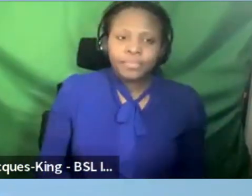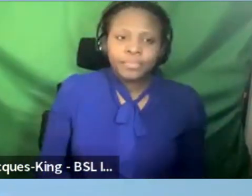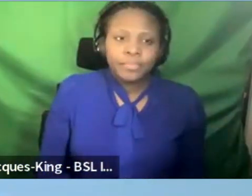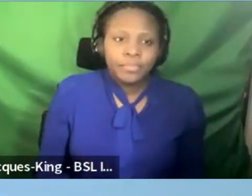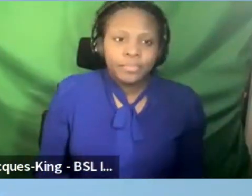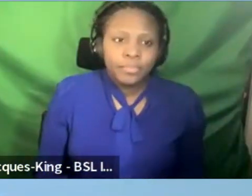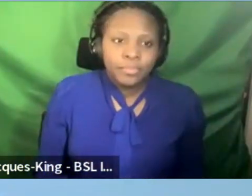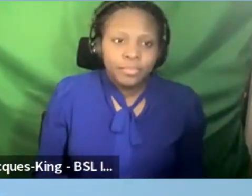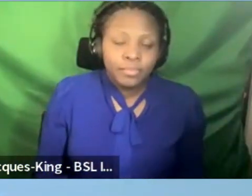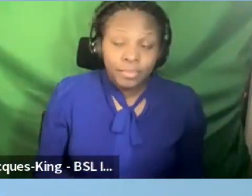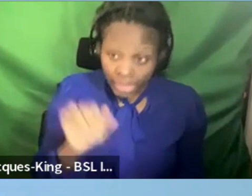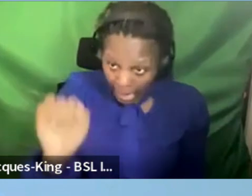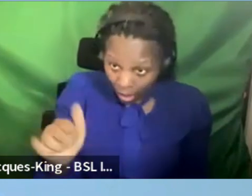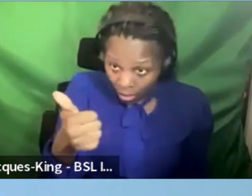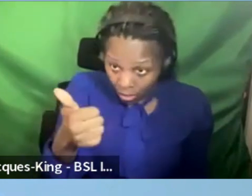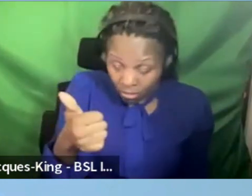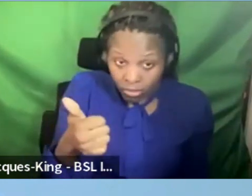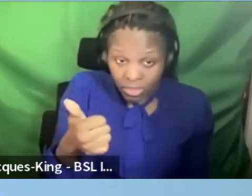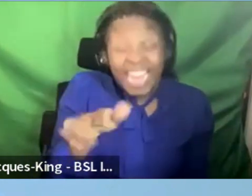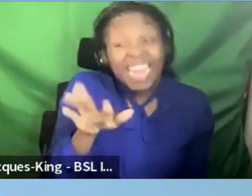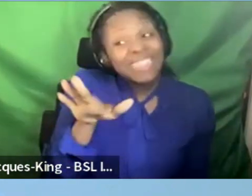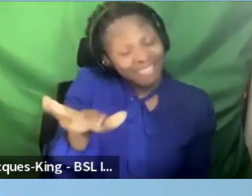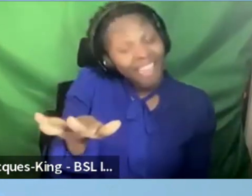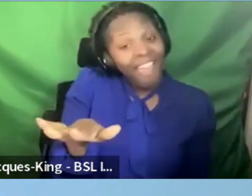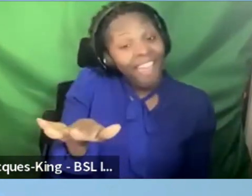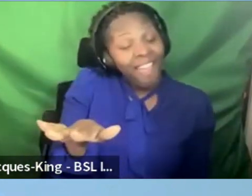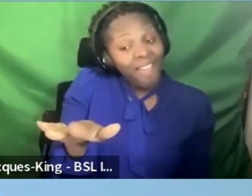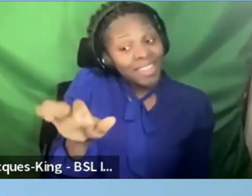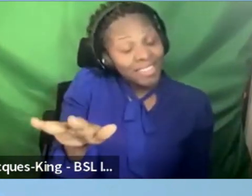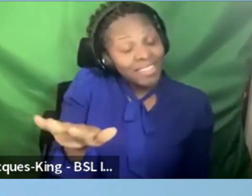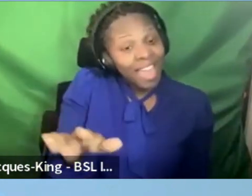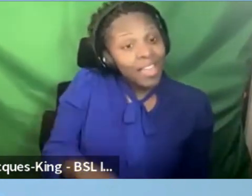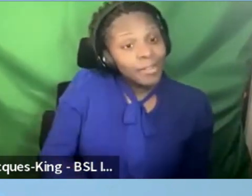more, you know?